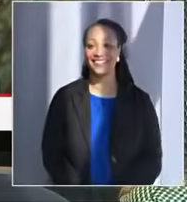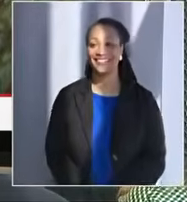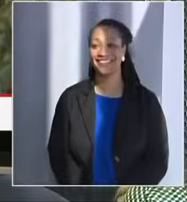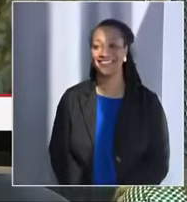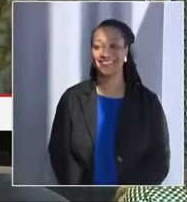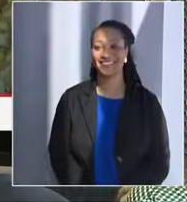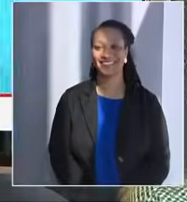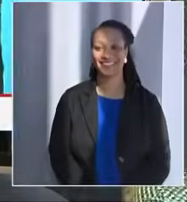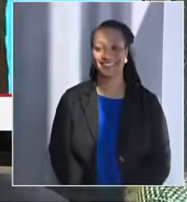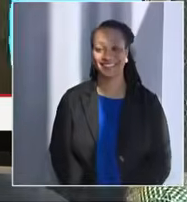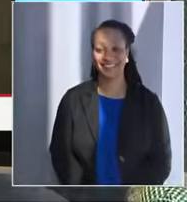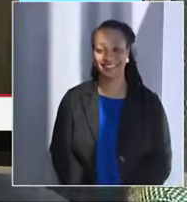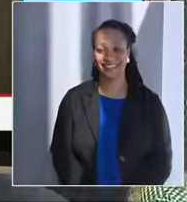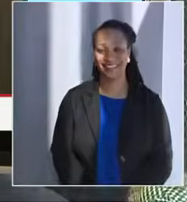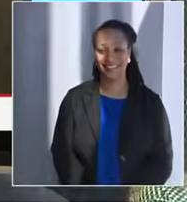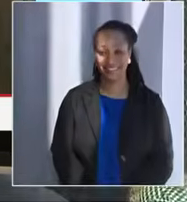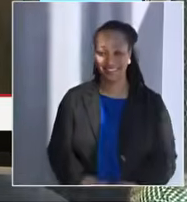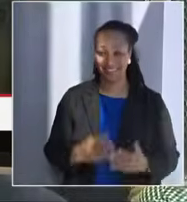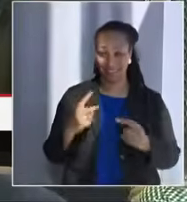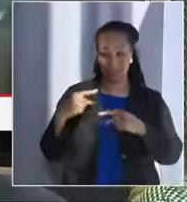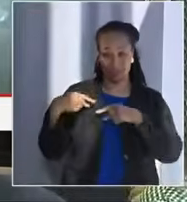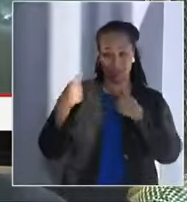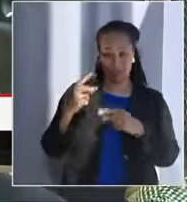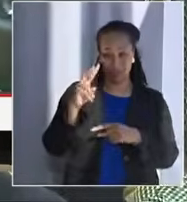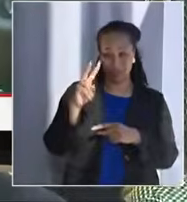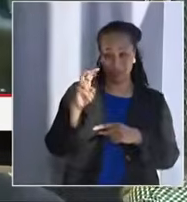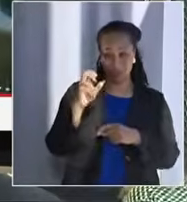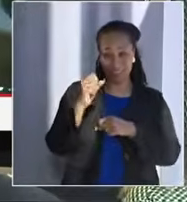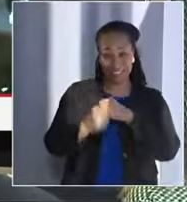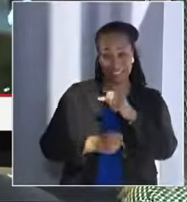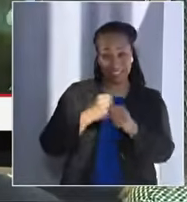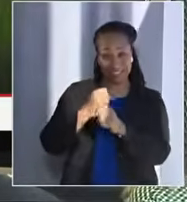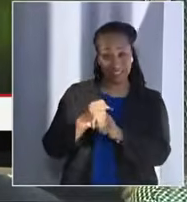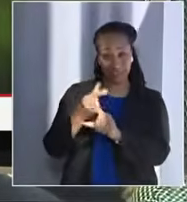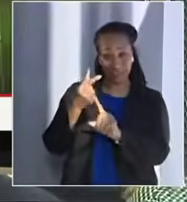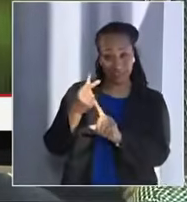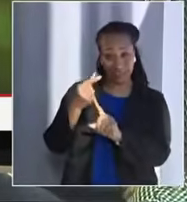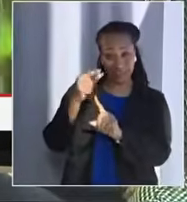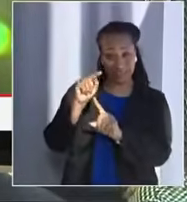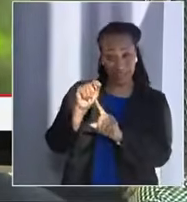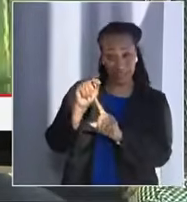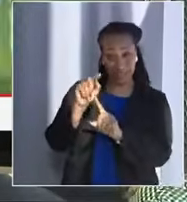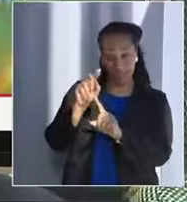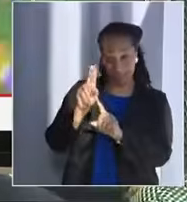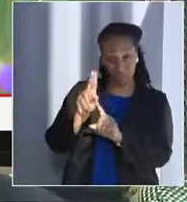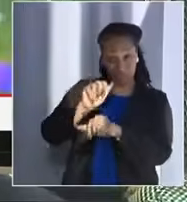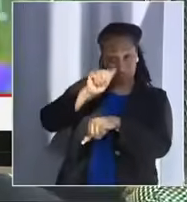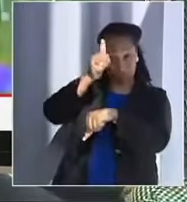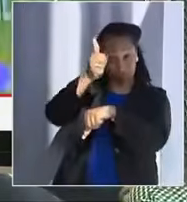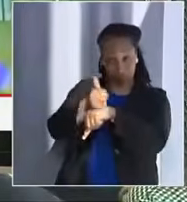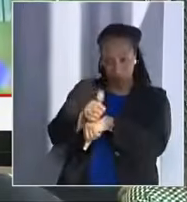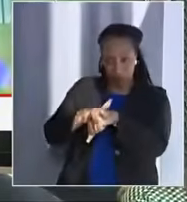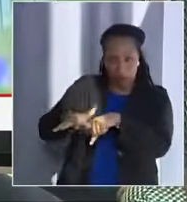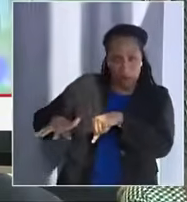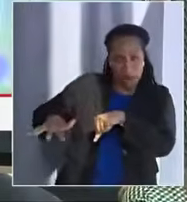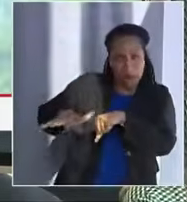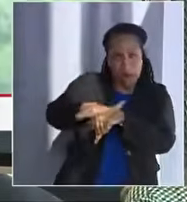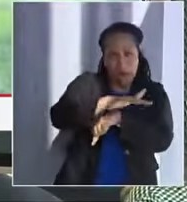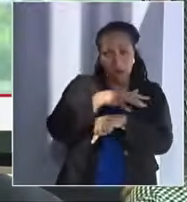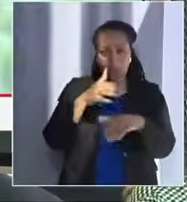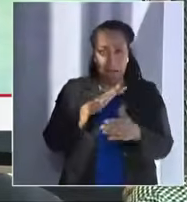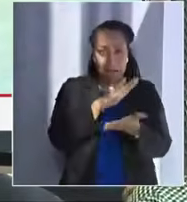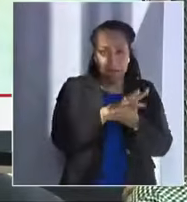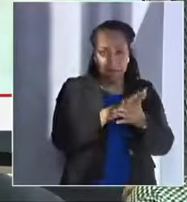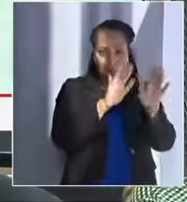2 centuries, Georgetown has shaped academic excellence, inspired change makers, and built a tradition of leadership